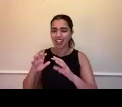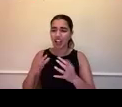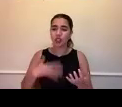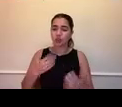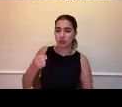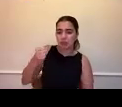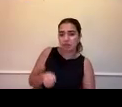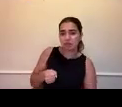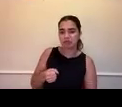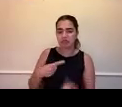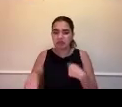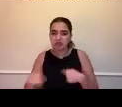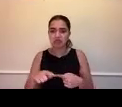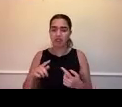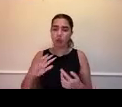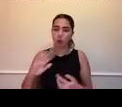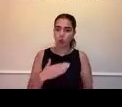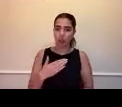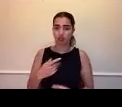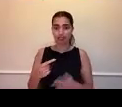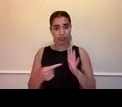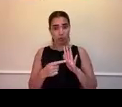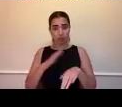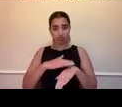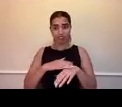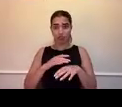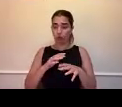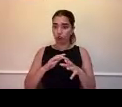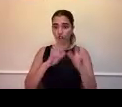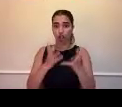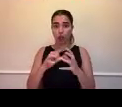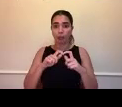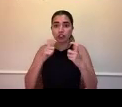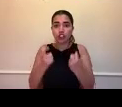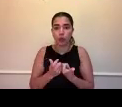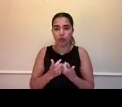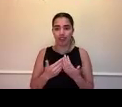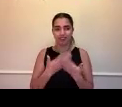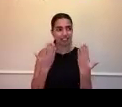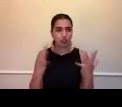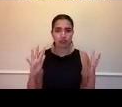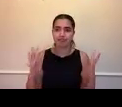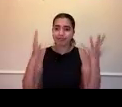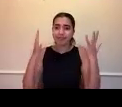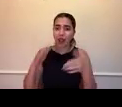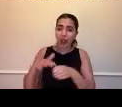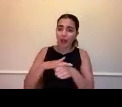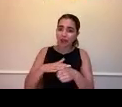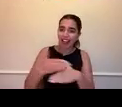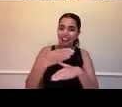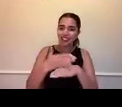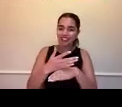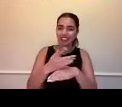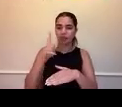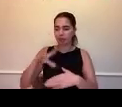come together as Global Donut Days to celebrate local action and so on. But I think the spirit intended is well captured